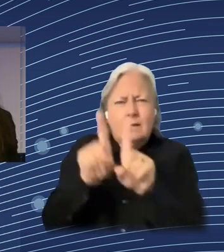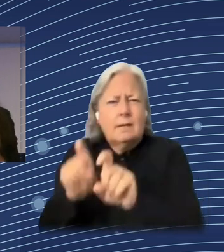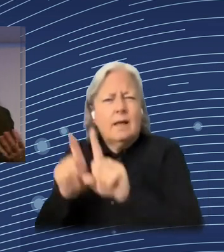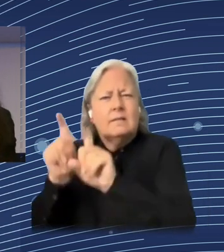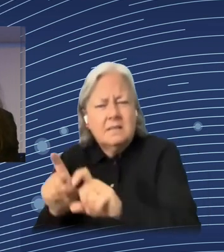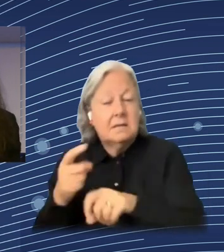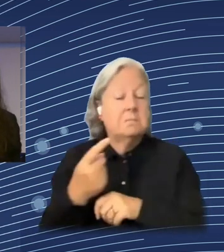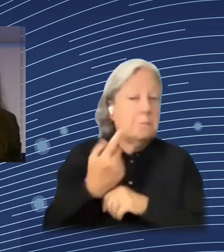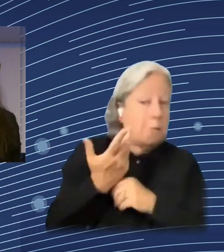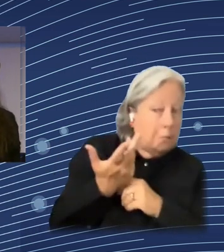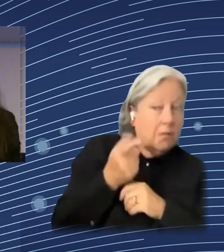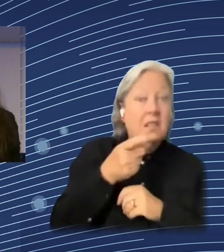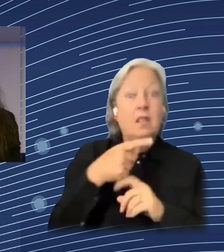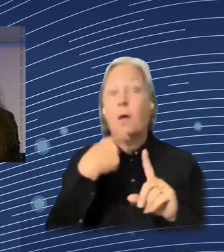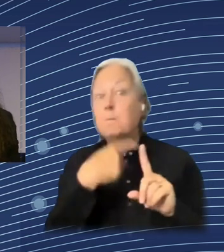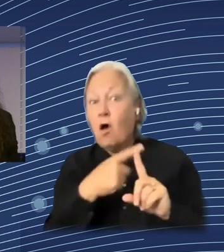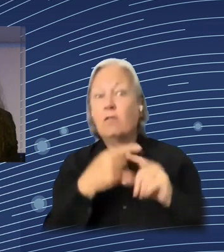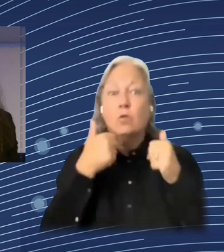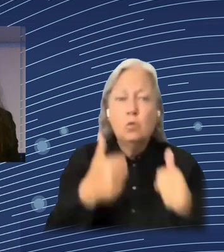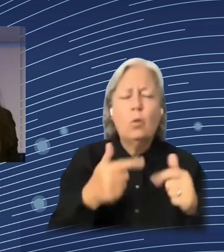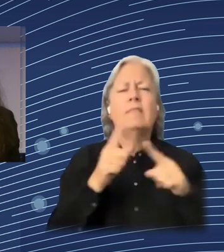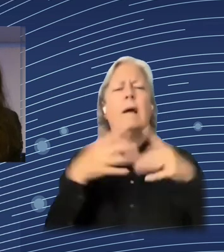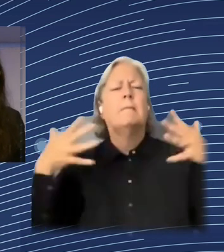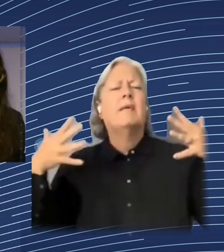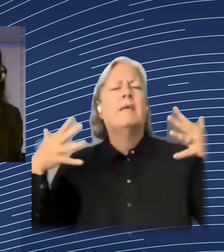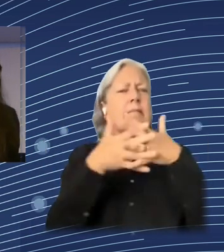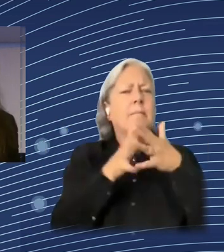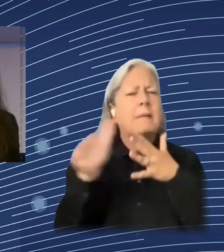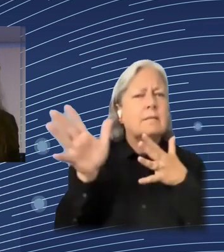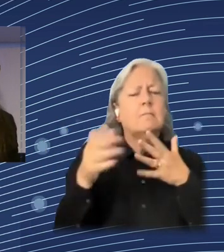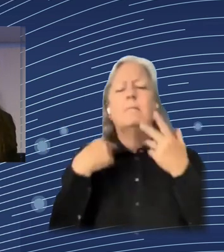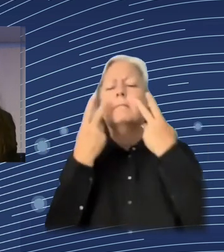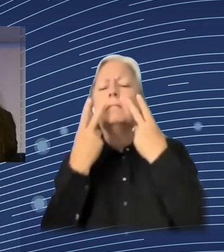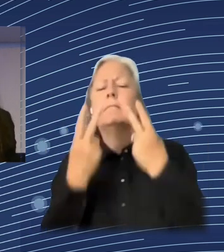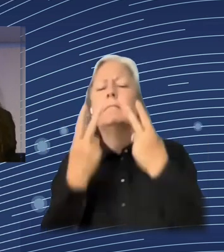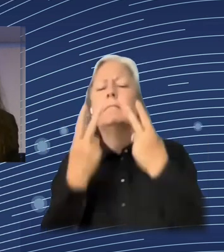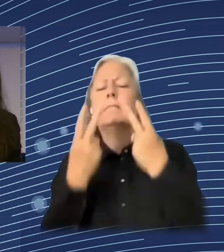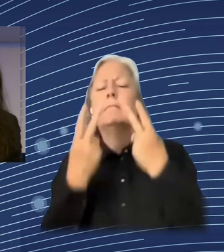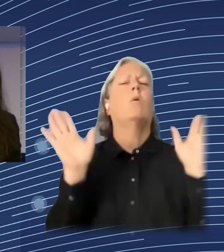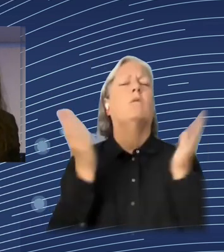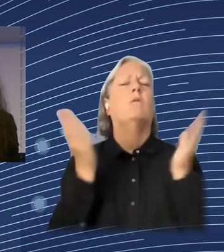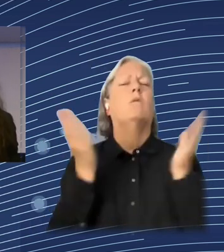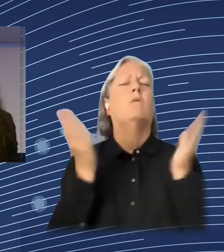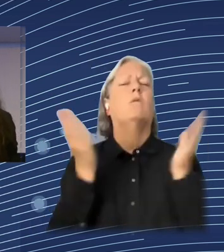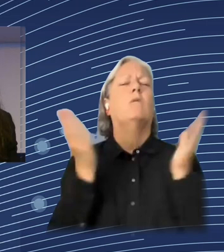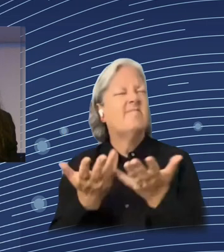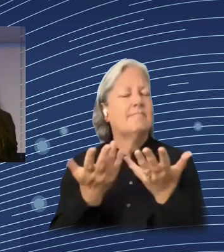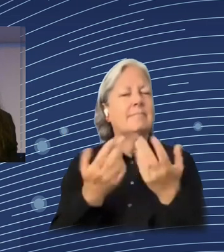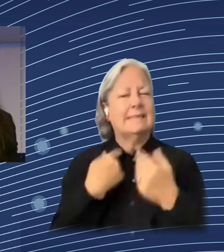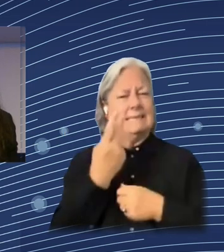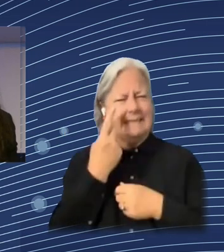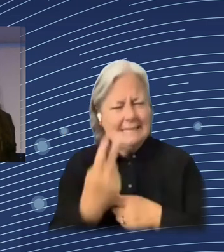in terms of transparency, in terms of more, yeah, clarity on how these systems were